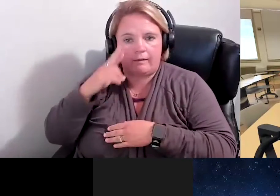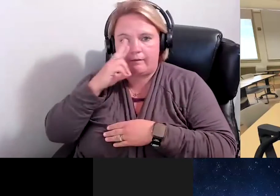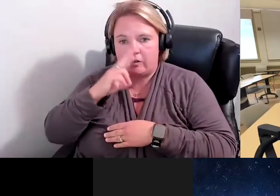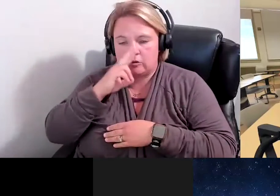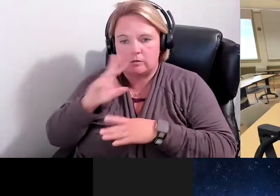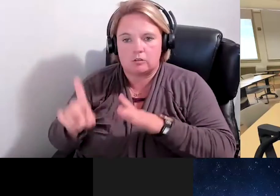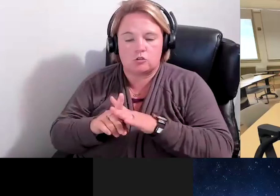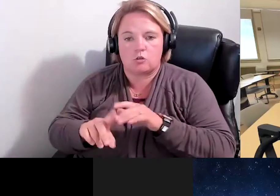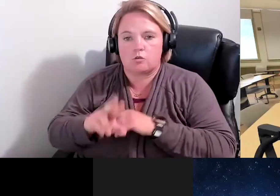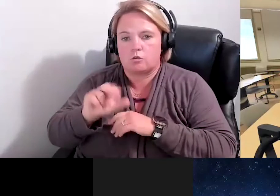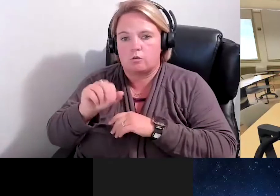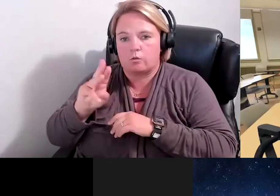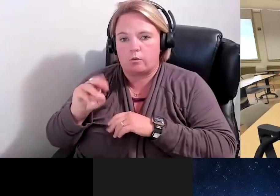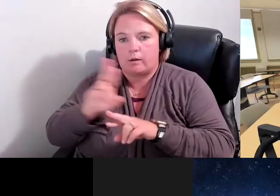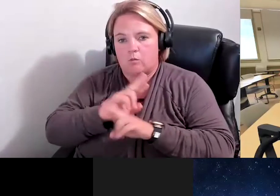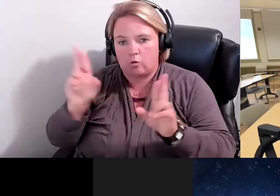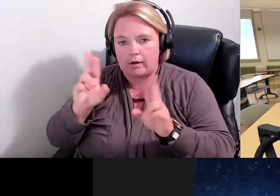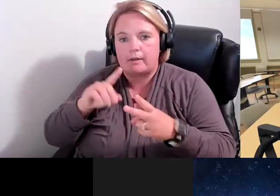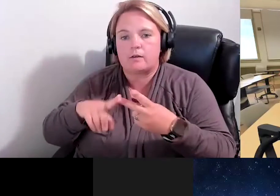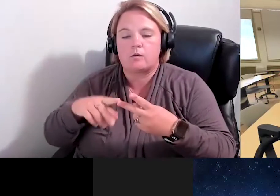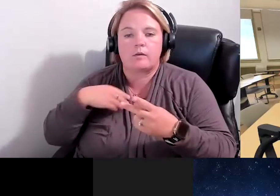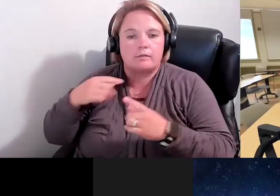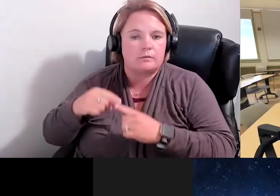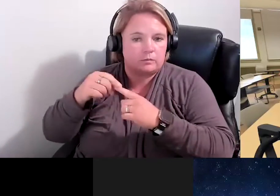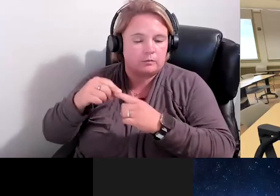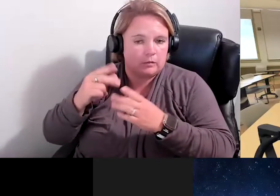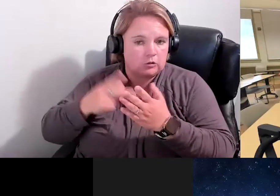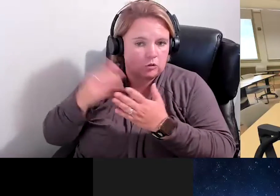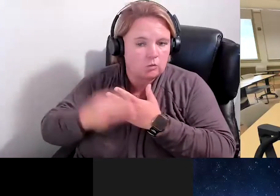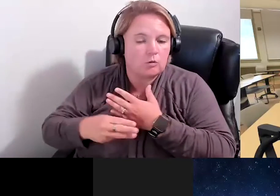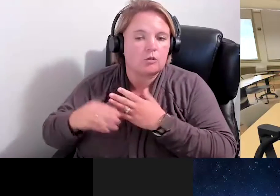through RAM Ready. We have special programs that provide that orientation.